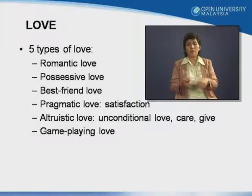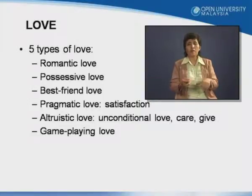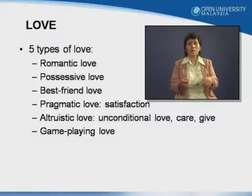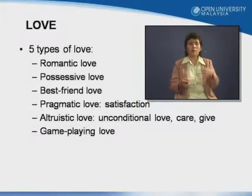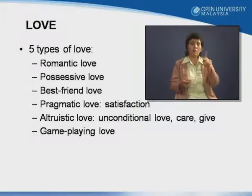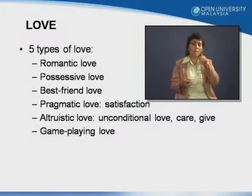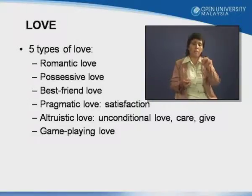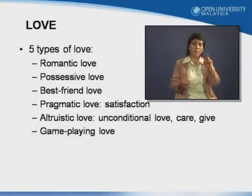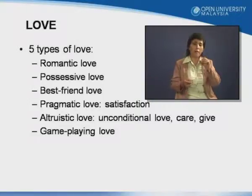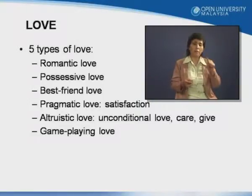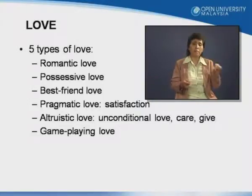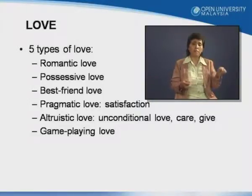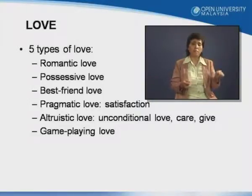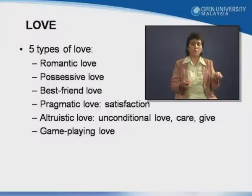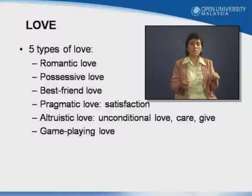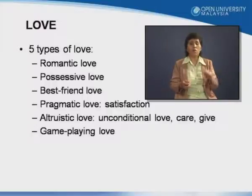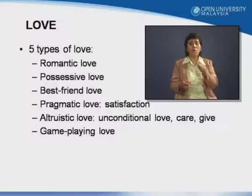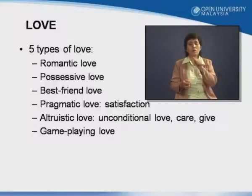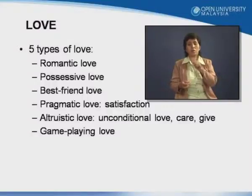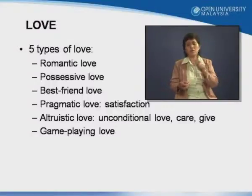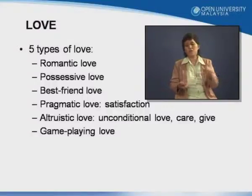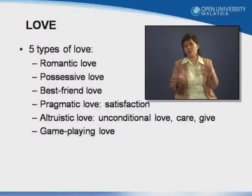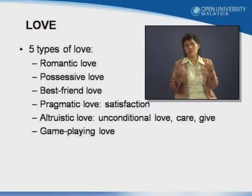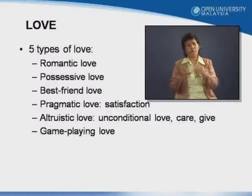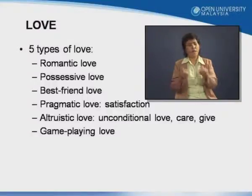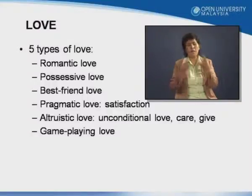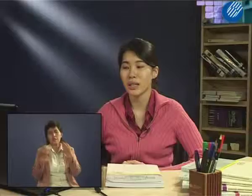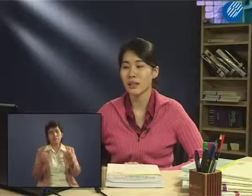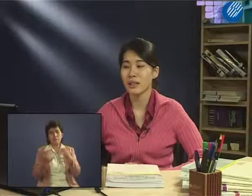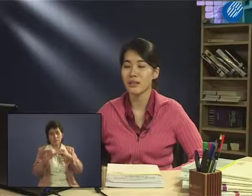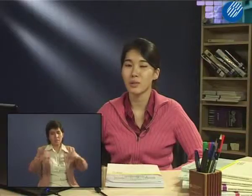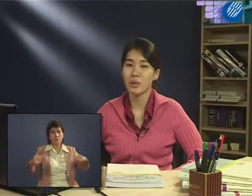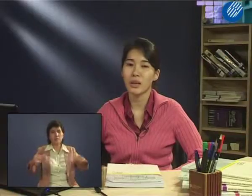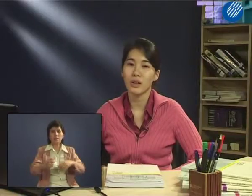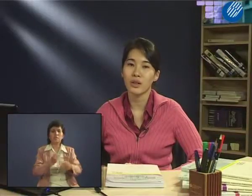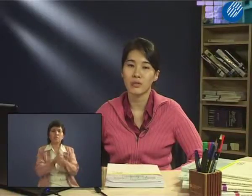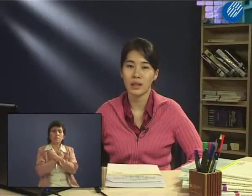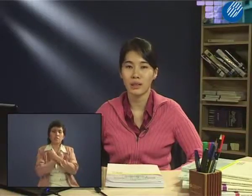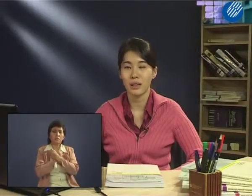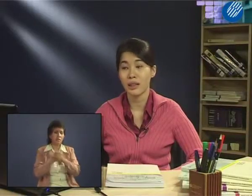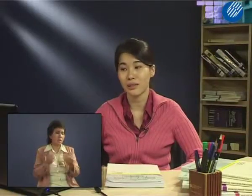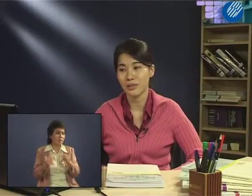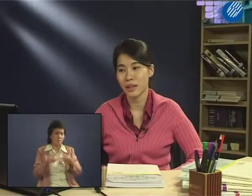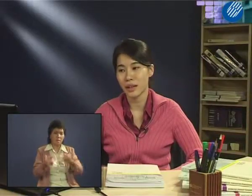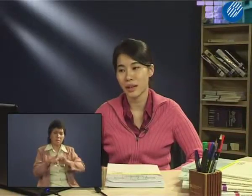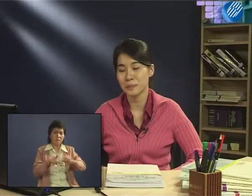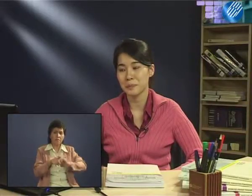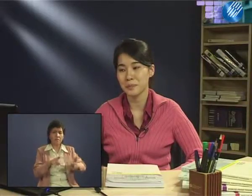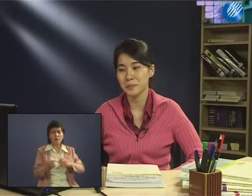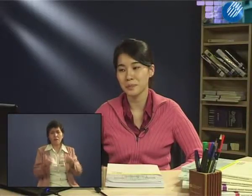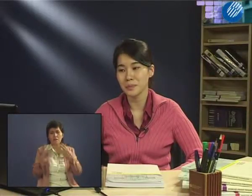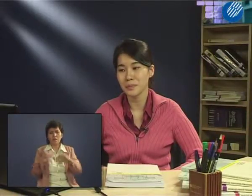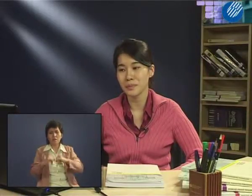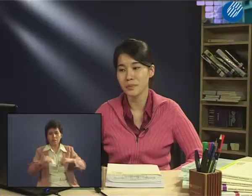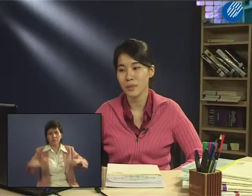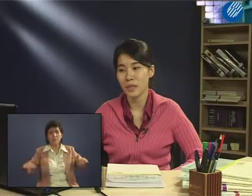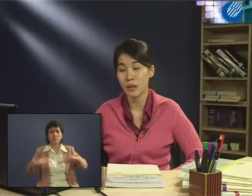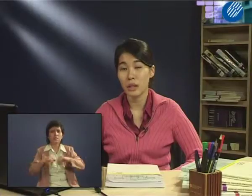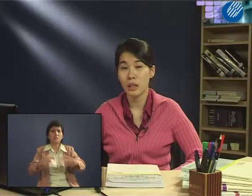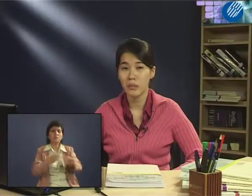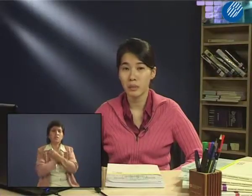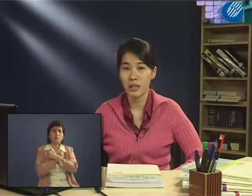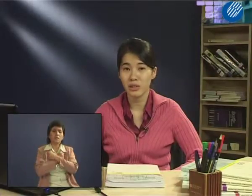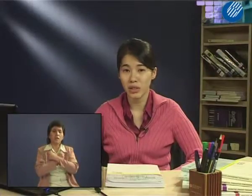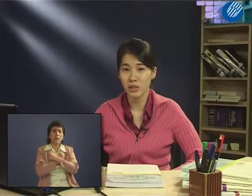love, the altruistic love, and also the game playing love. The game playing love, you can call it the flirting love. Okay.